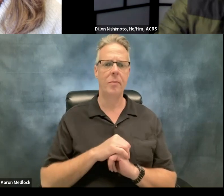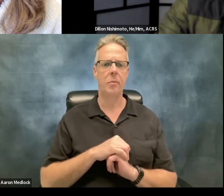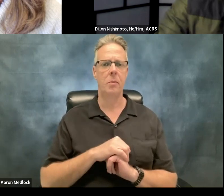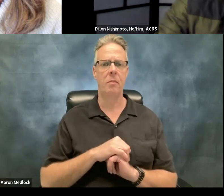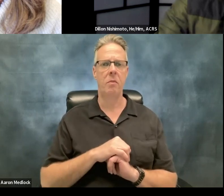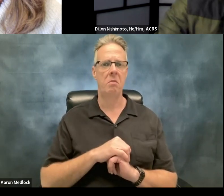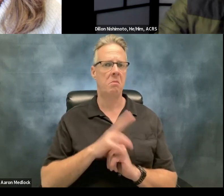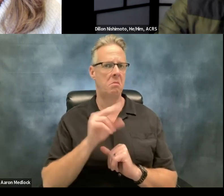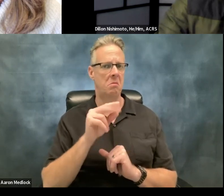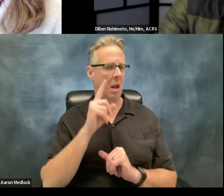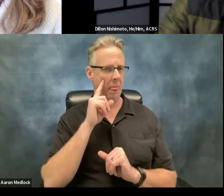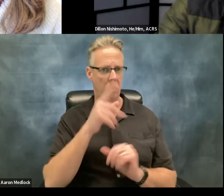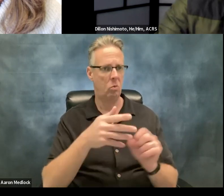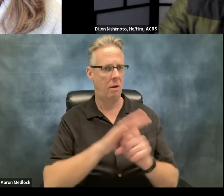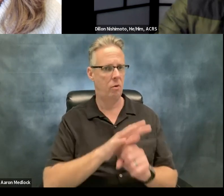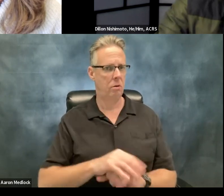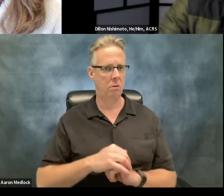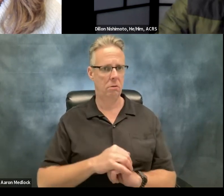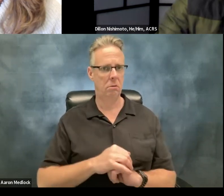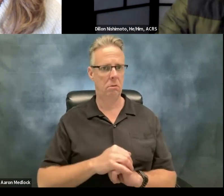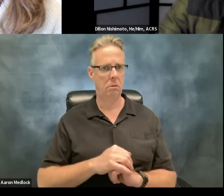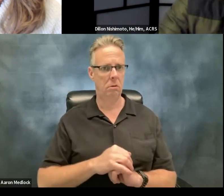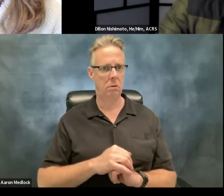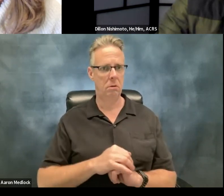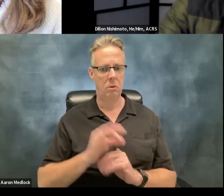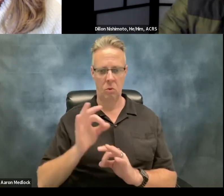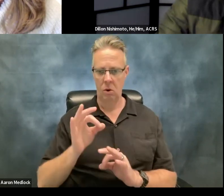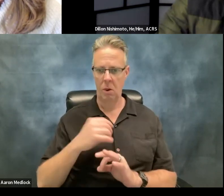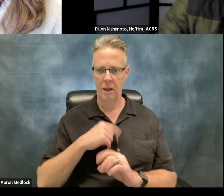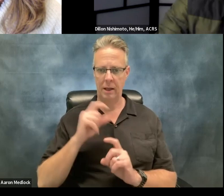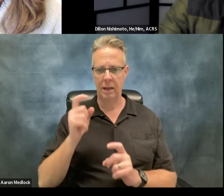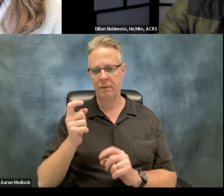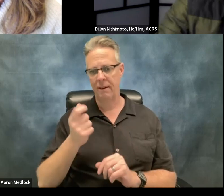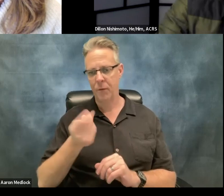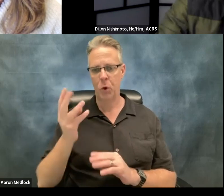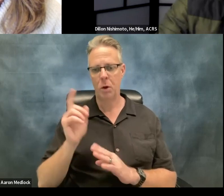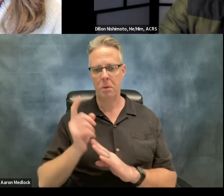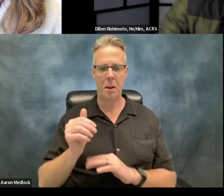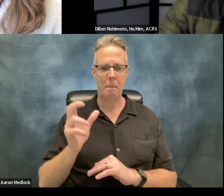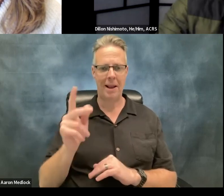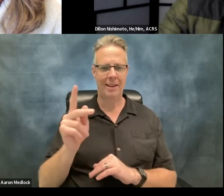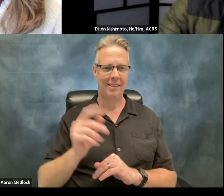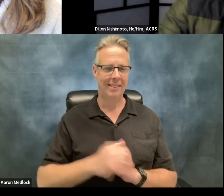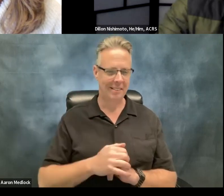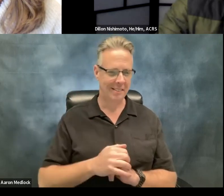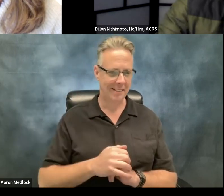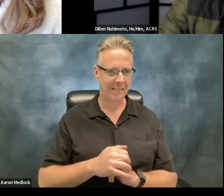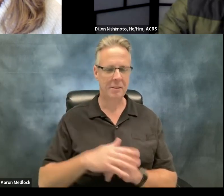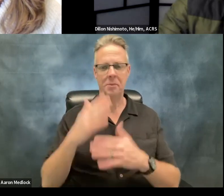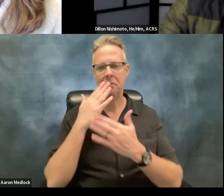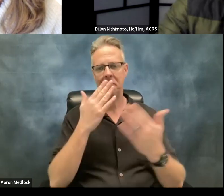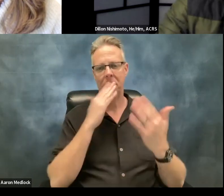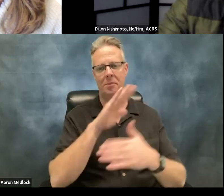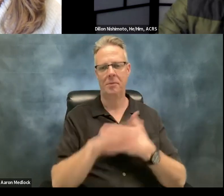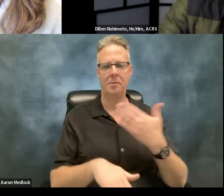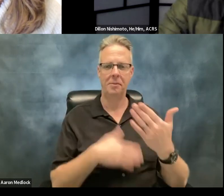I think that covers it, Jamie. Okay, well, you actually get a tiny few minutes back. Thank you, everyone,